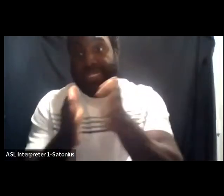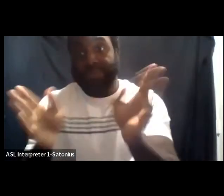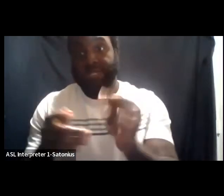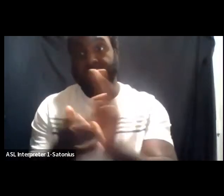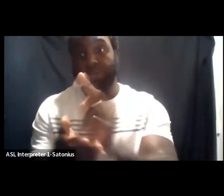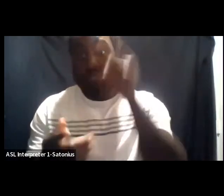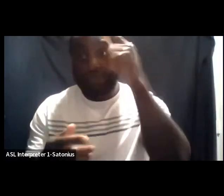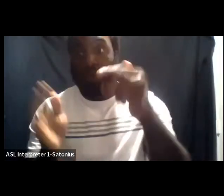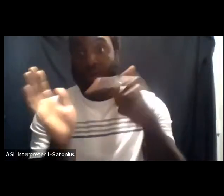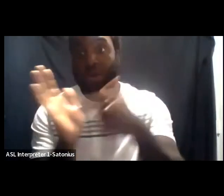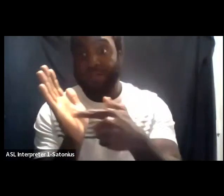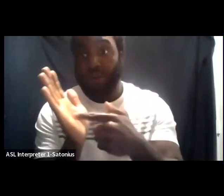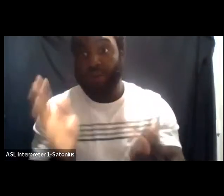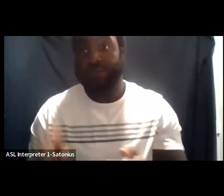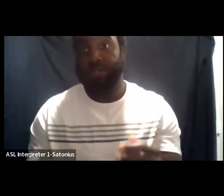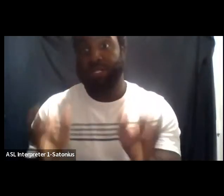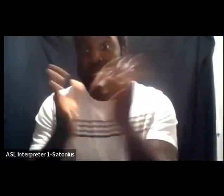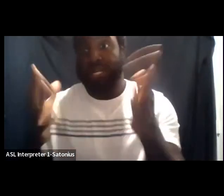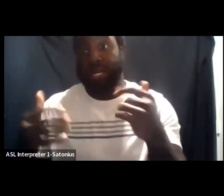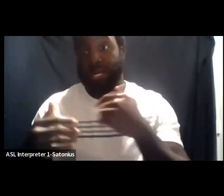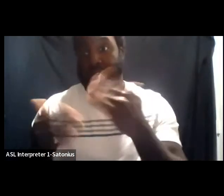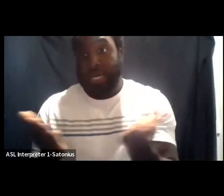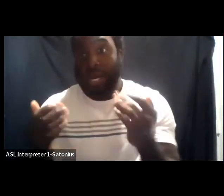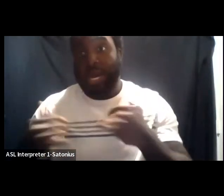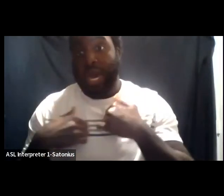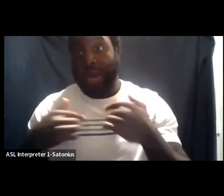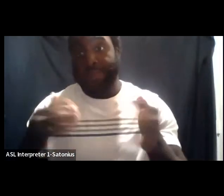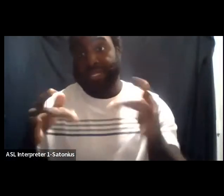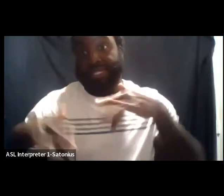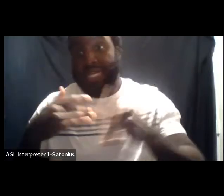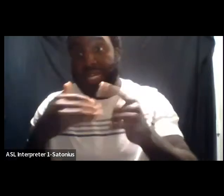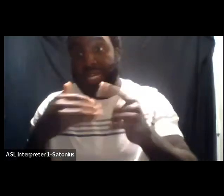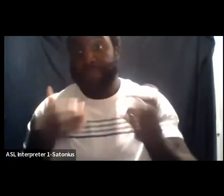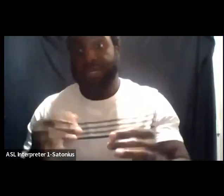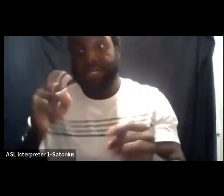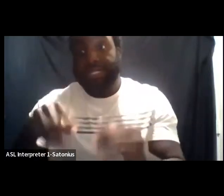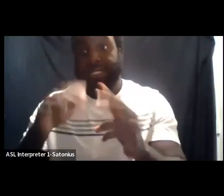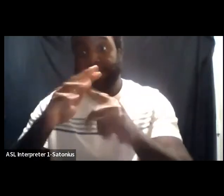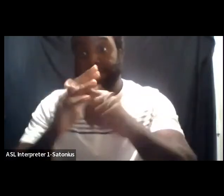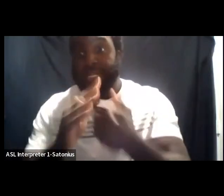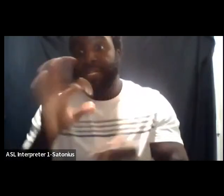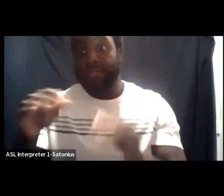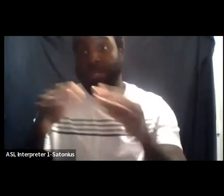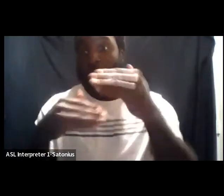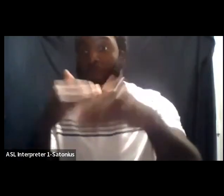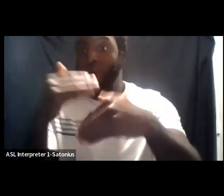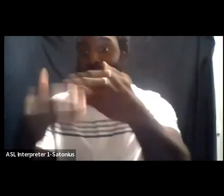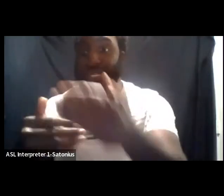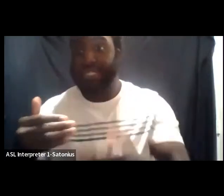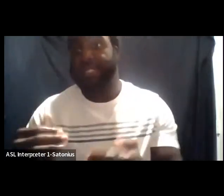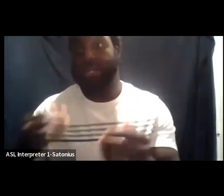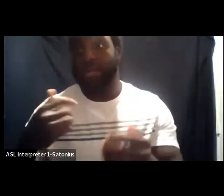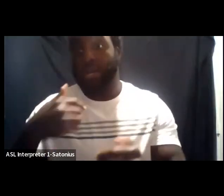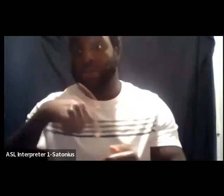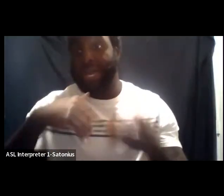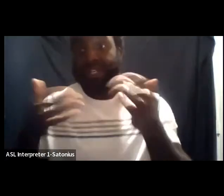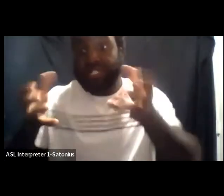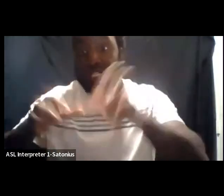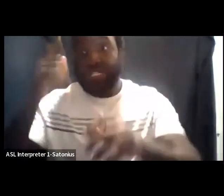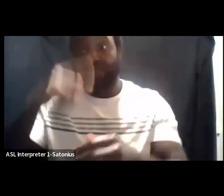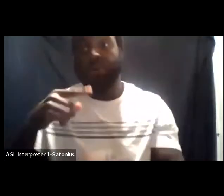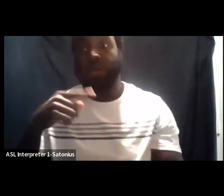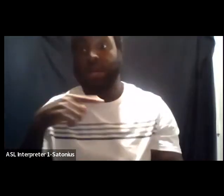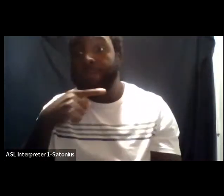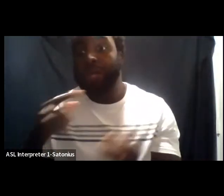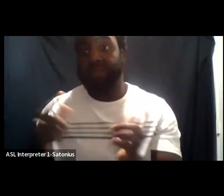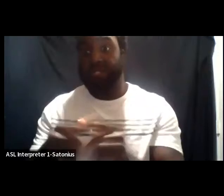lot here that I'm excited about. And of course, again, this is the beginning of the process. We have a chance now for the public to